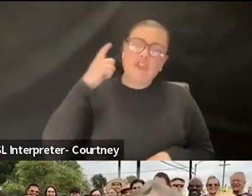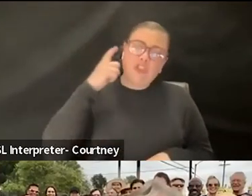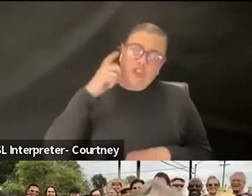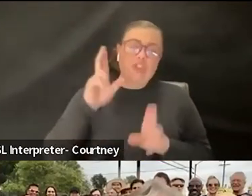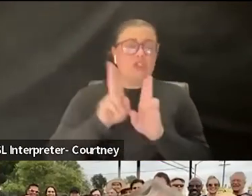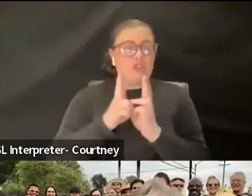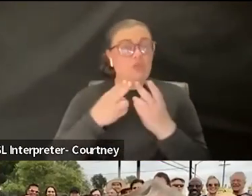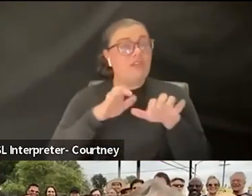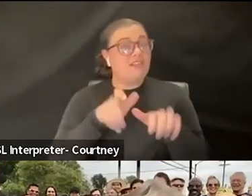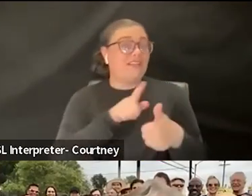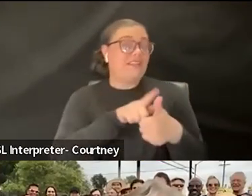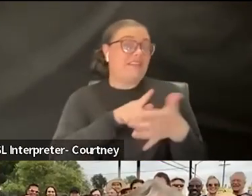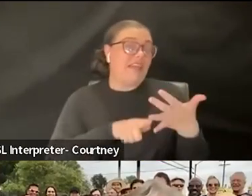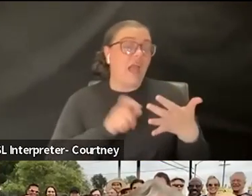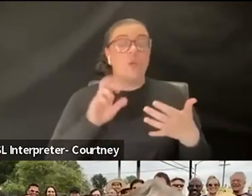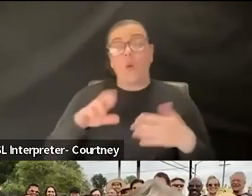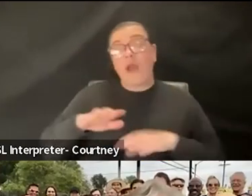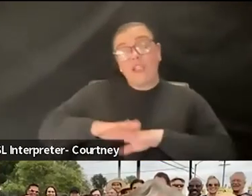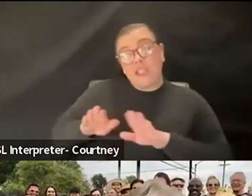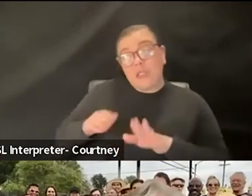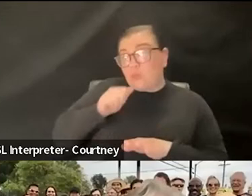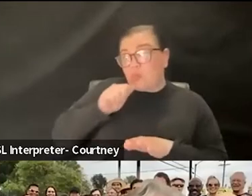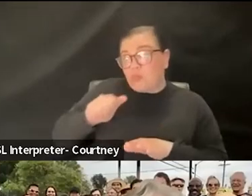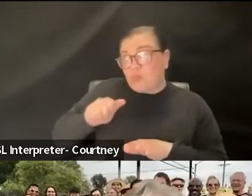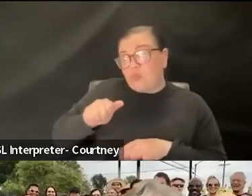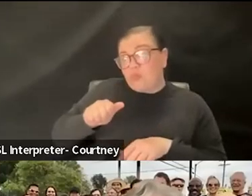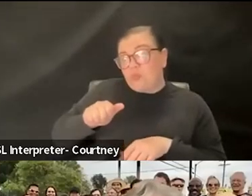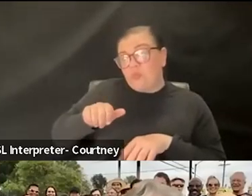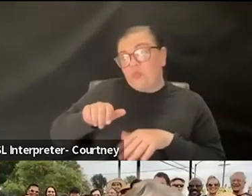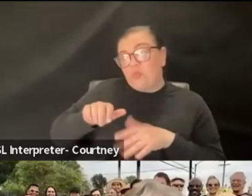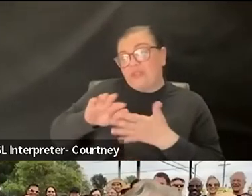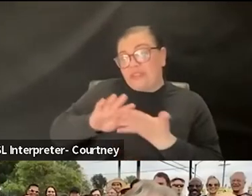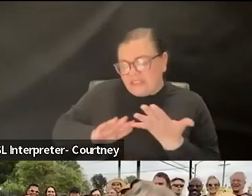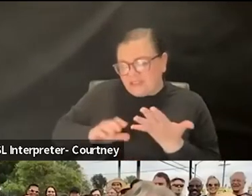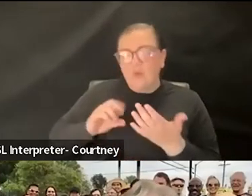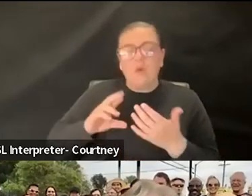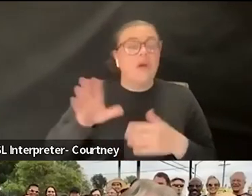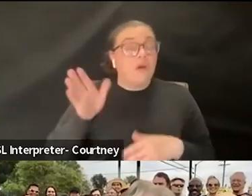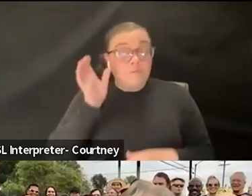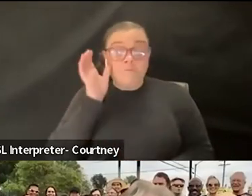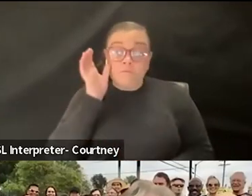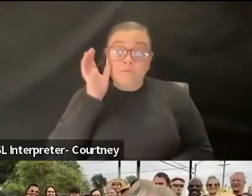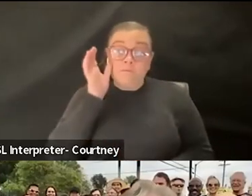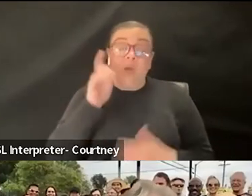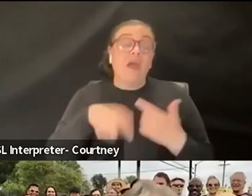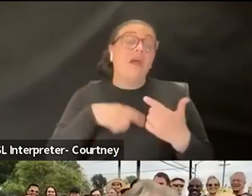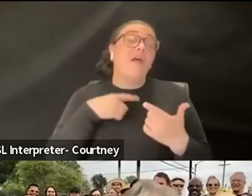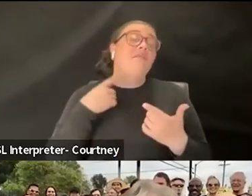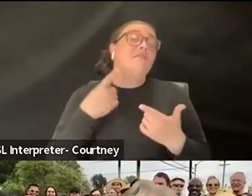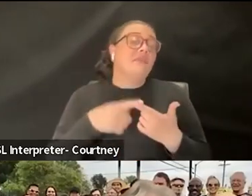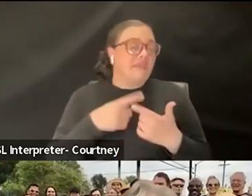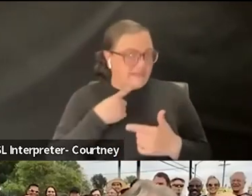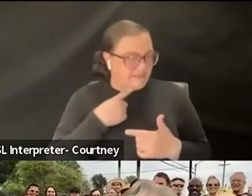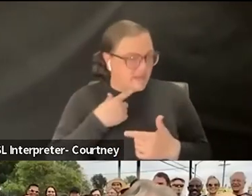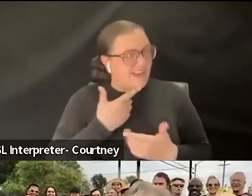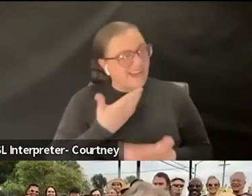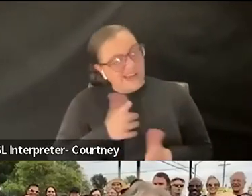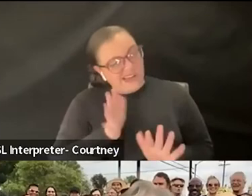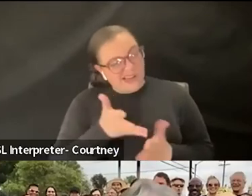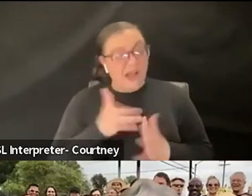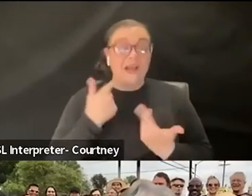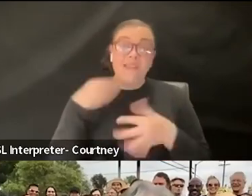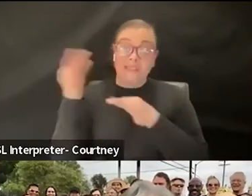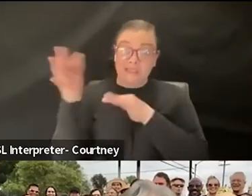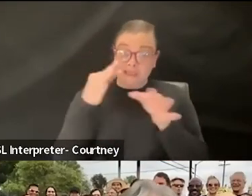that. And then that tends to have them go, oh, really? Oh, okay, tell me more. Then they lean in, and that's when you've